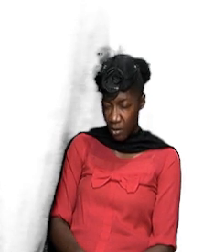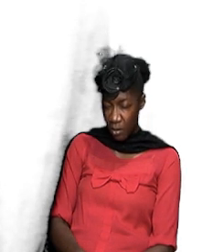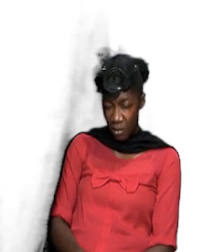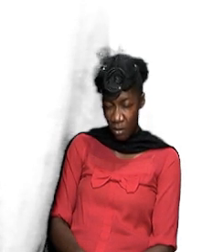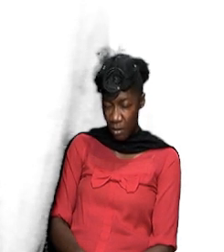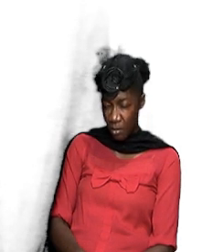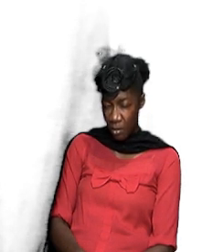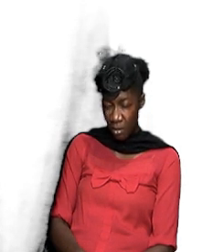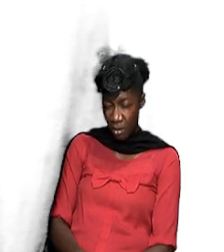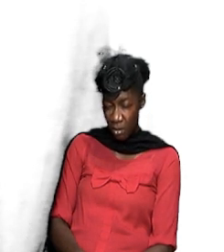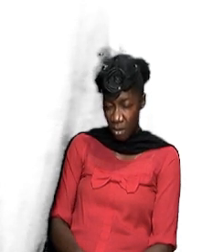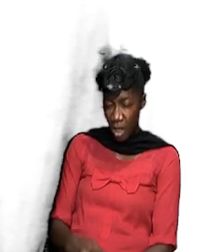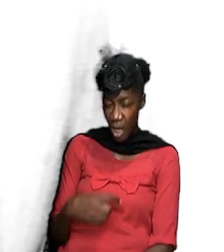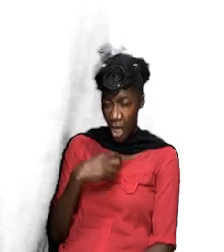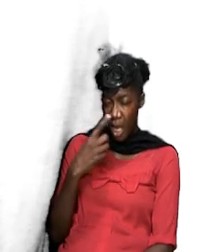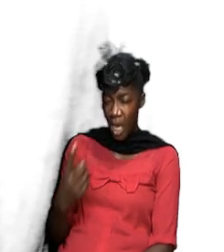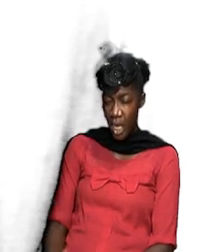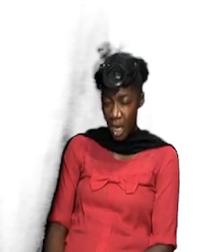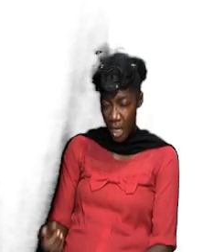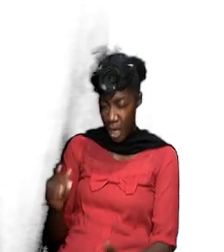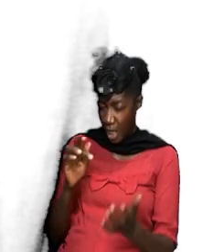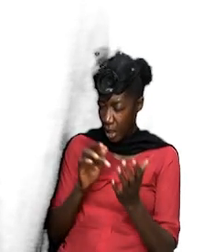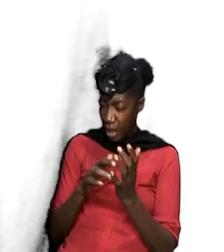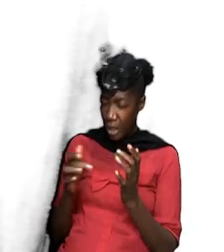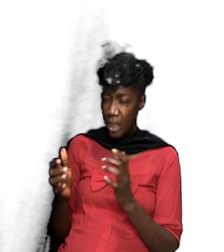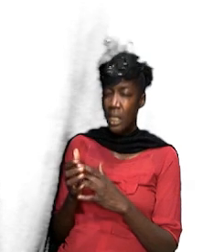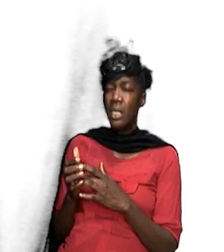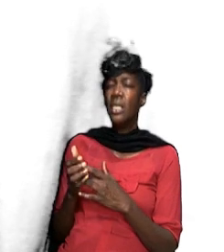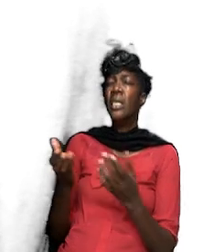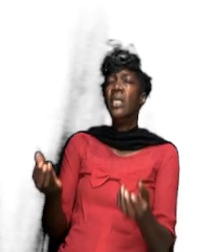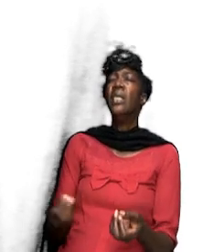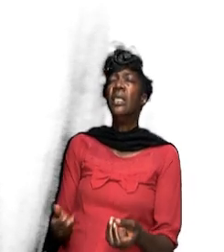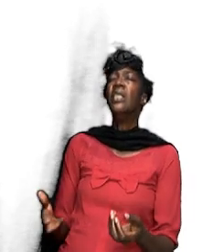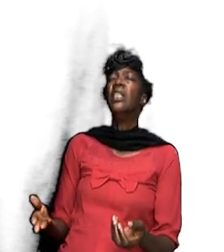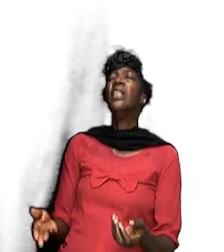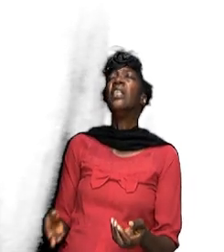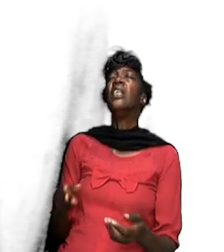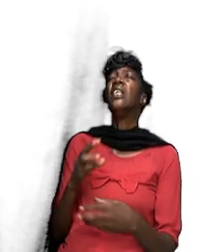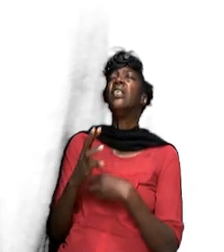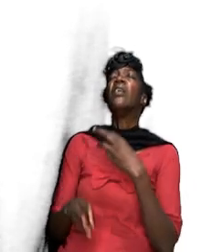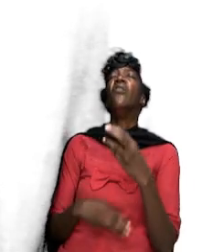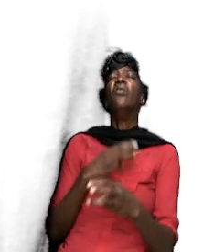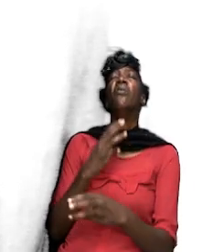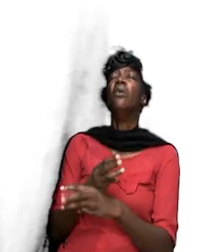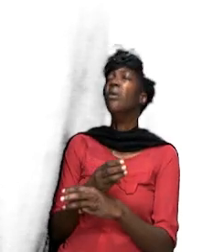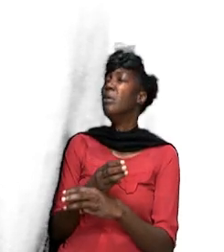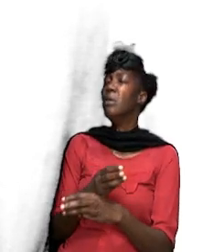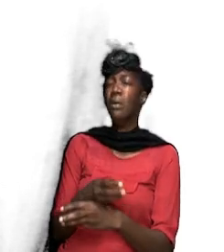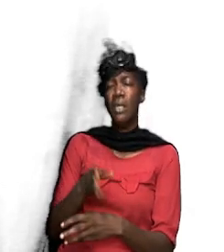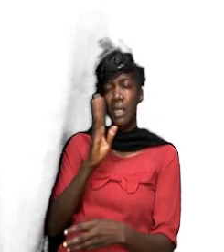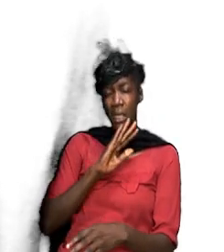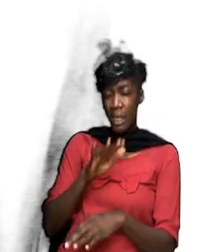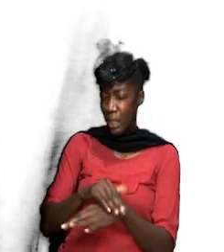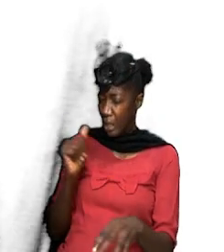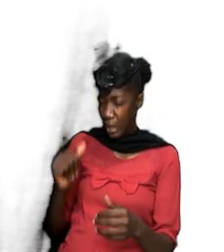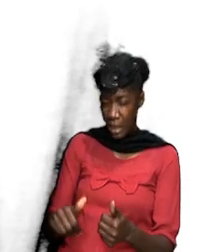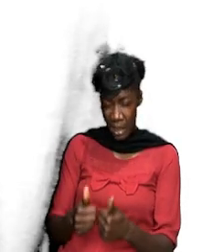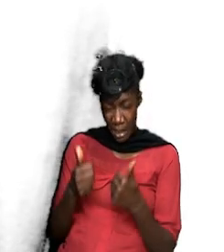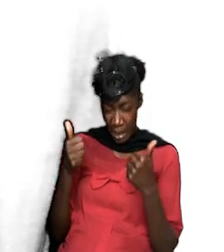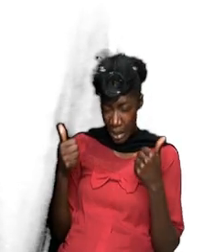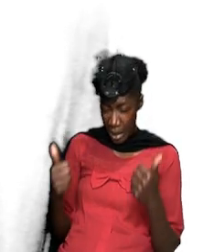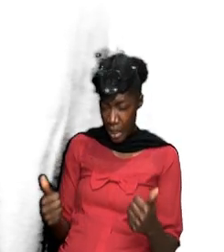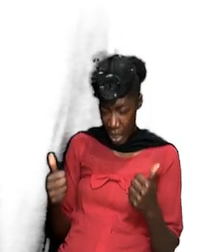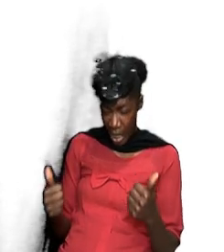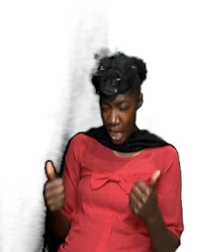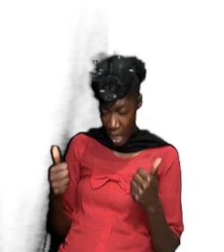They are saying to God, give us the things of the world. But God calls us to be separate. He calls us to be